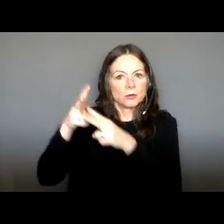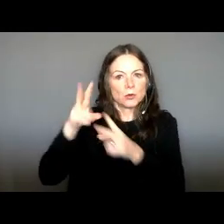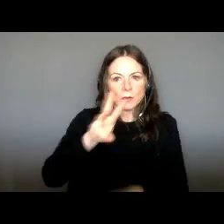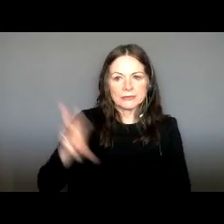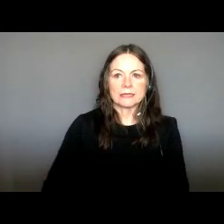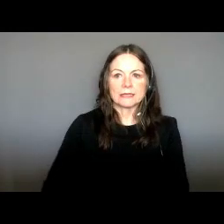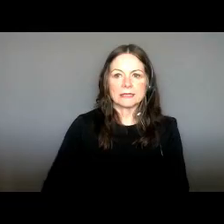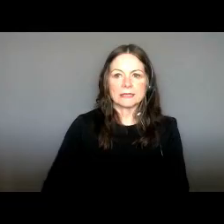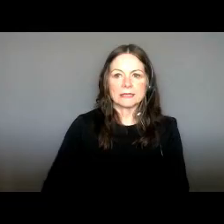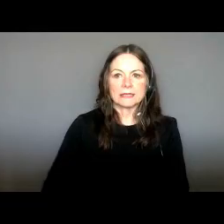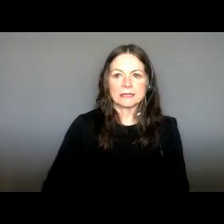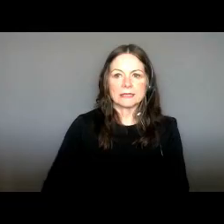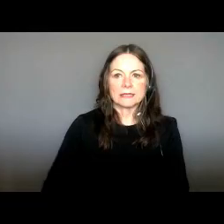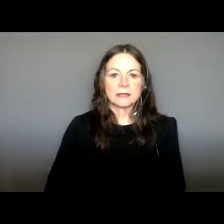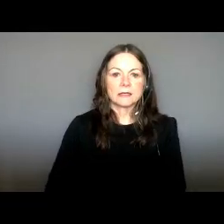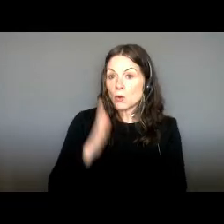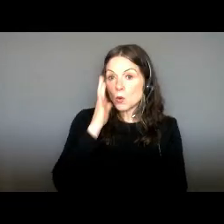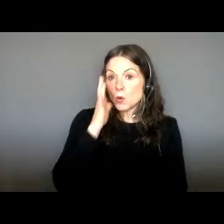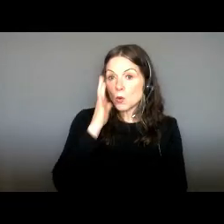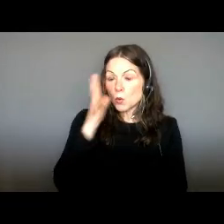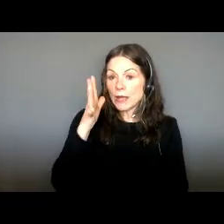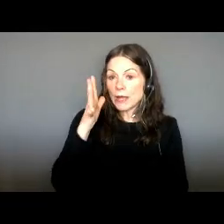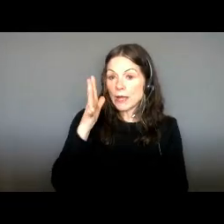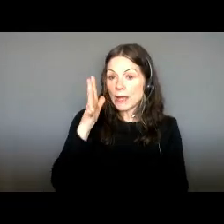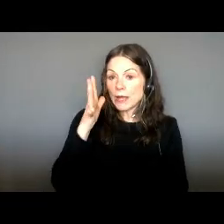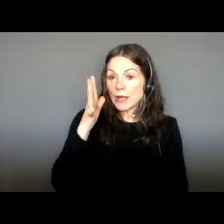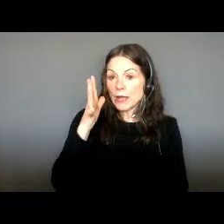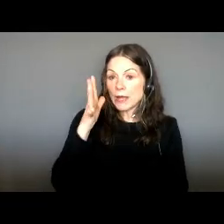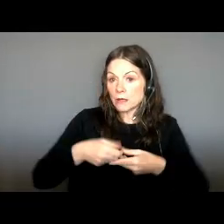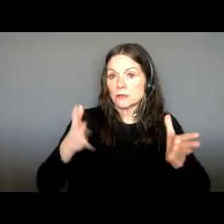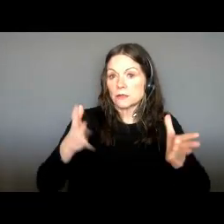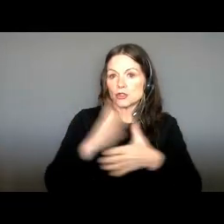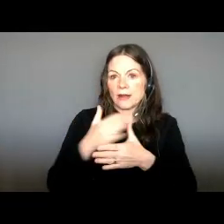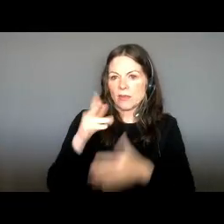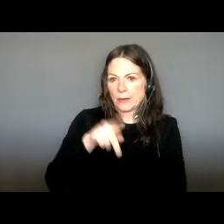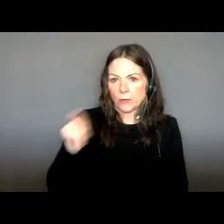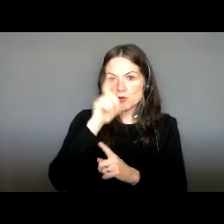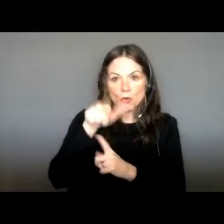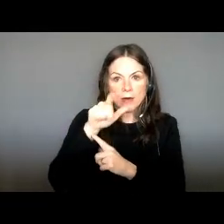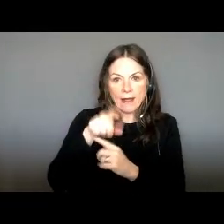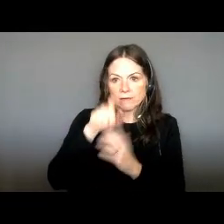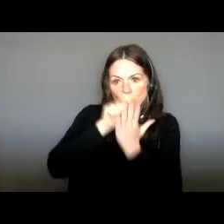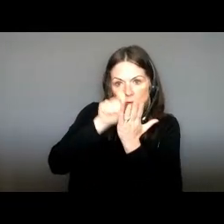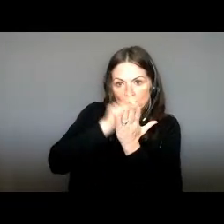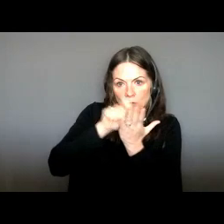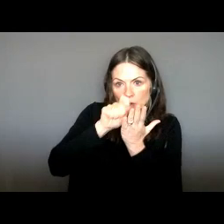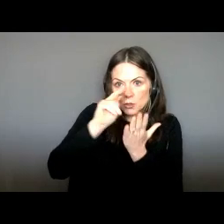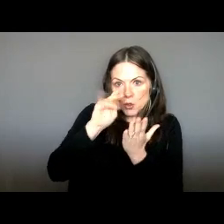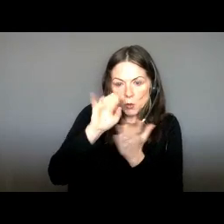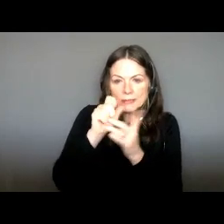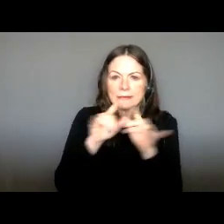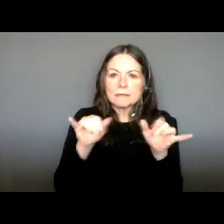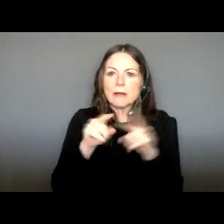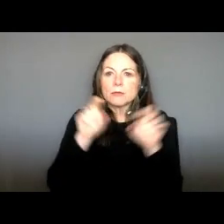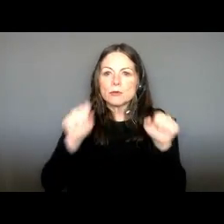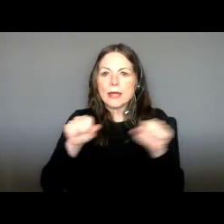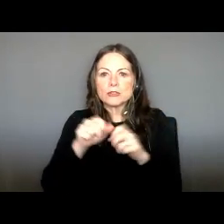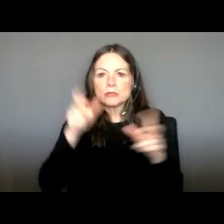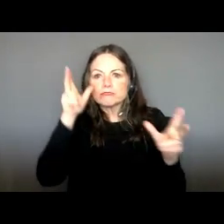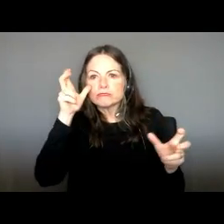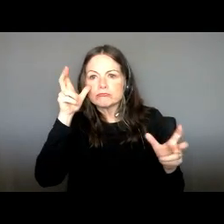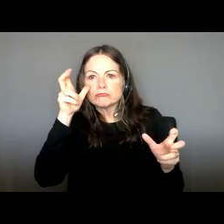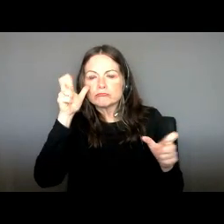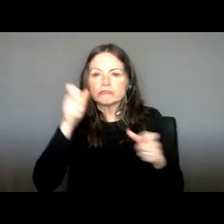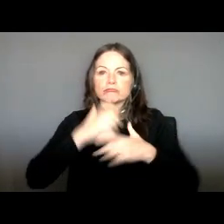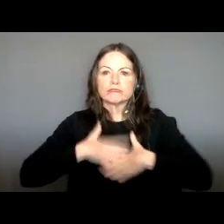the handout from this session, so you don't have to really focus on taking notes and just fully immerse into the learning experience and learning with us.